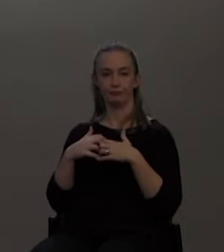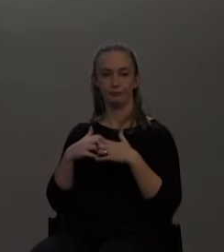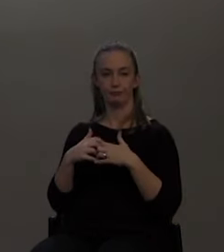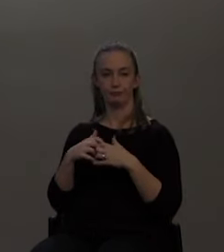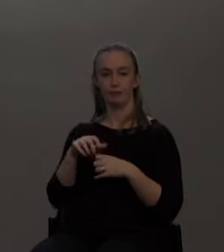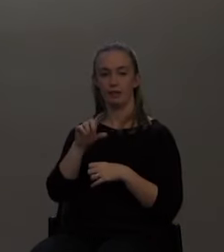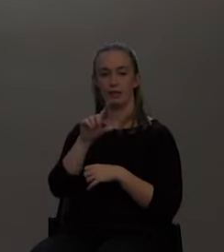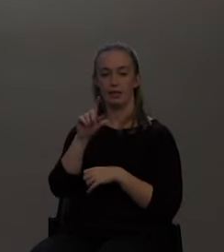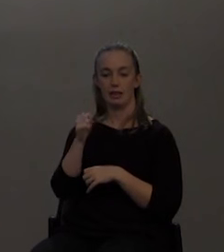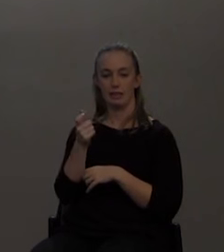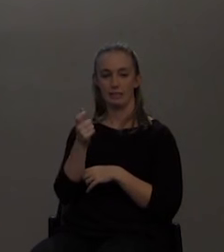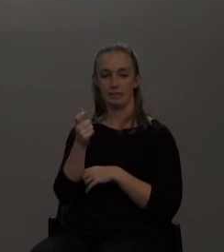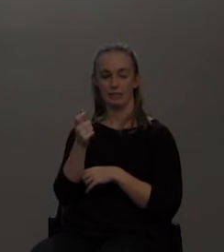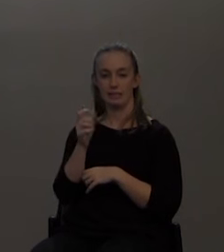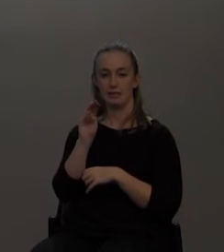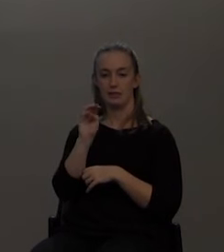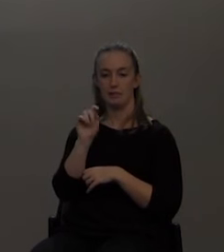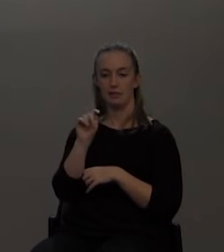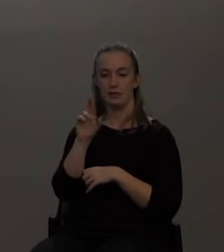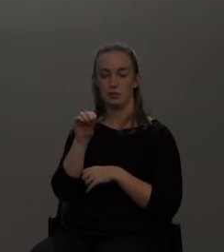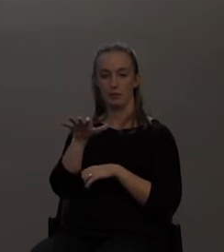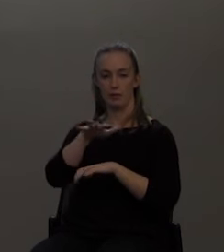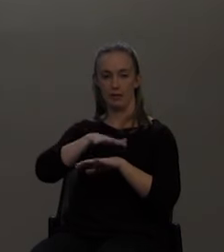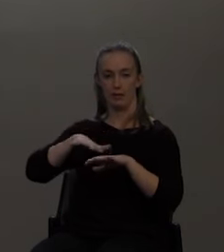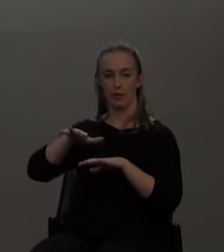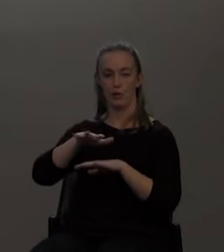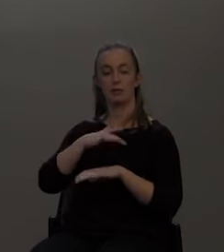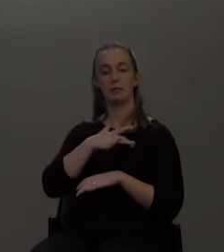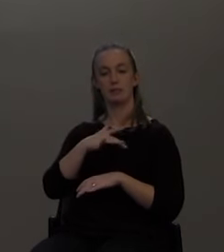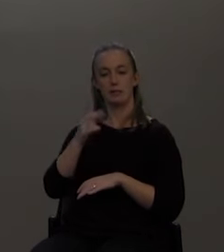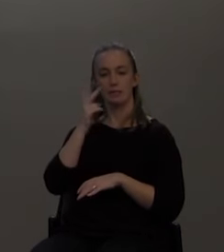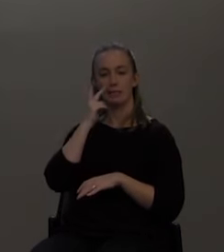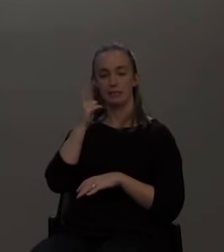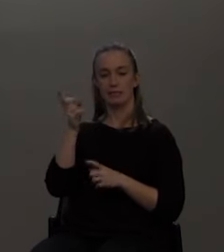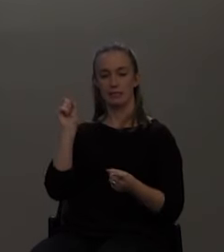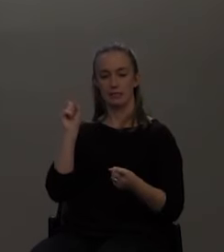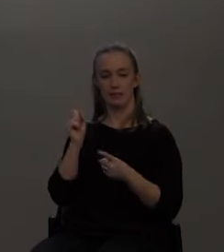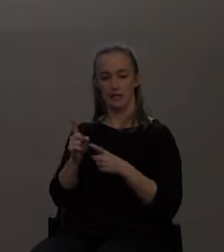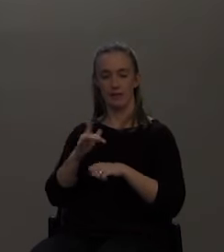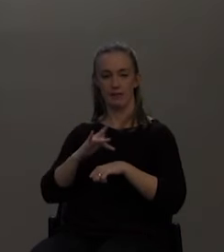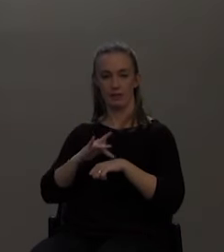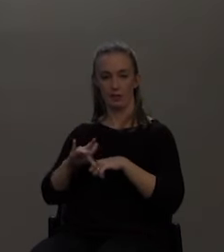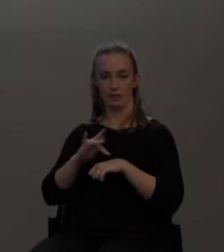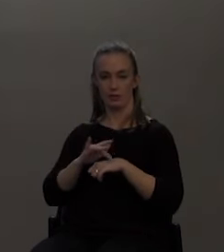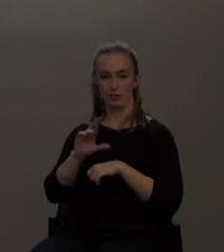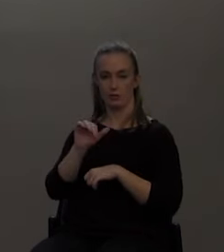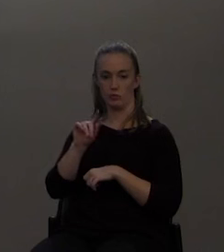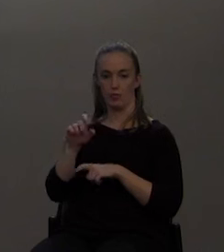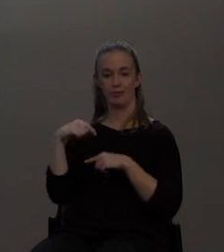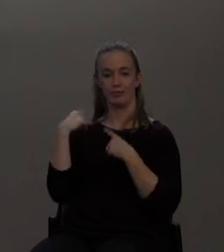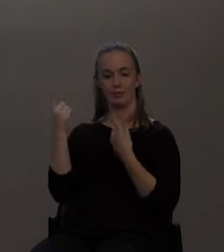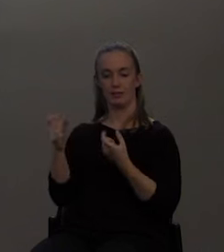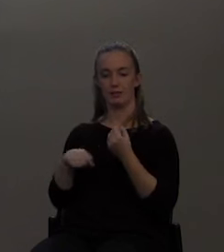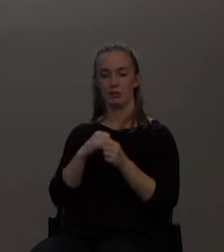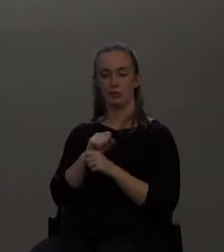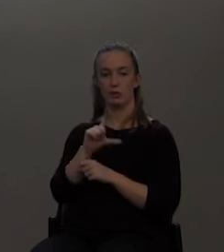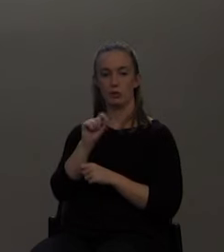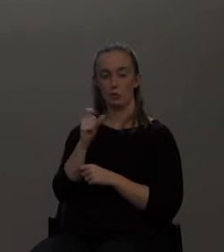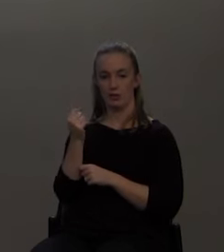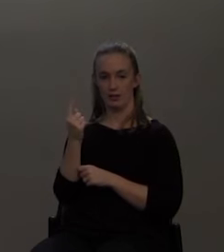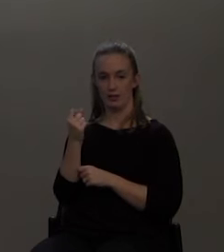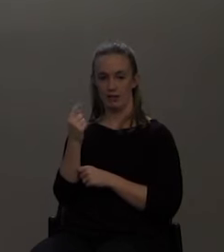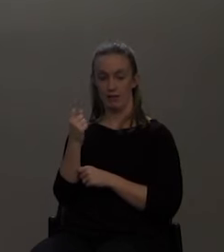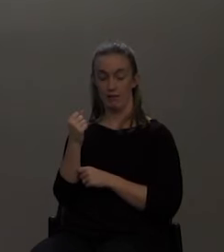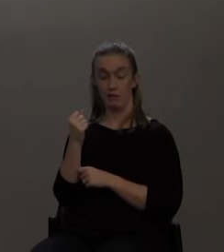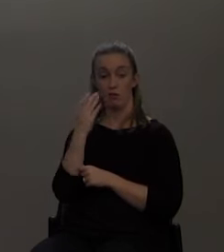area's industrial market has generally seen a decline in vacancy rates since 2011 as